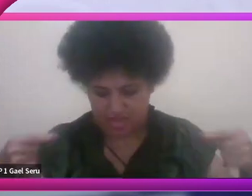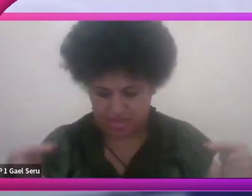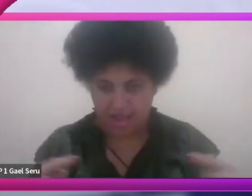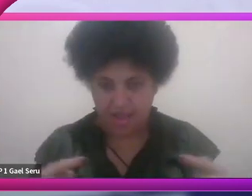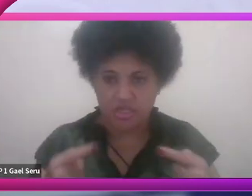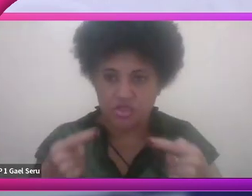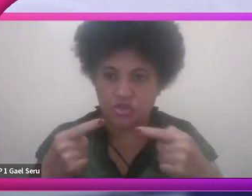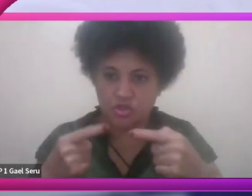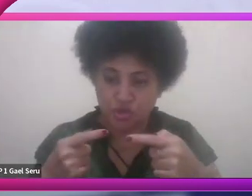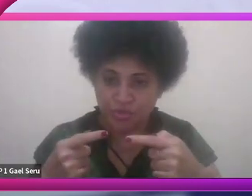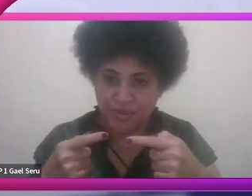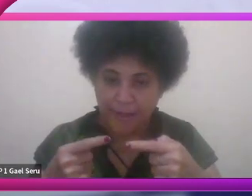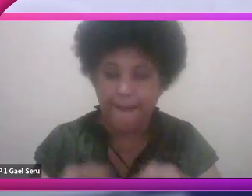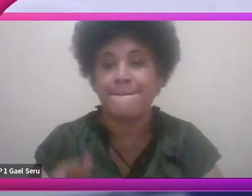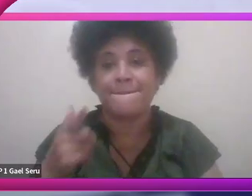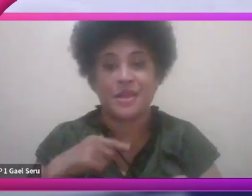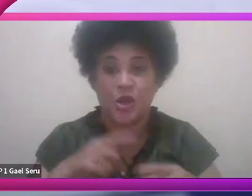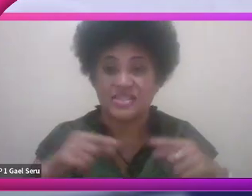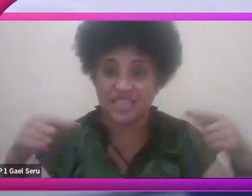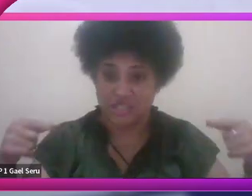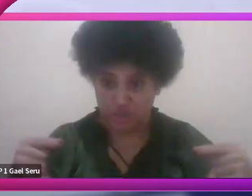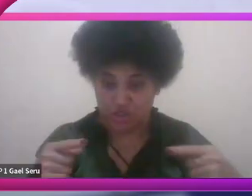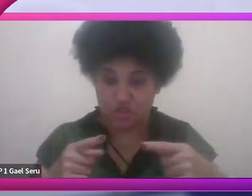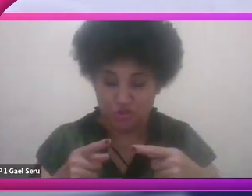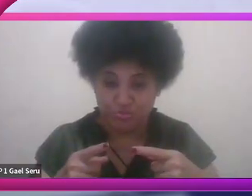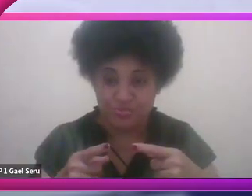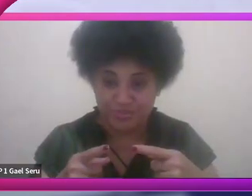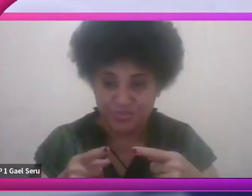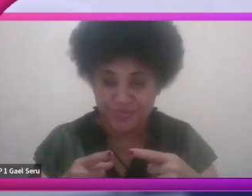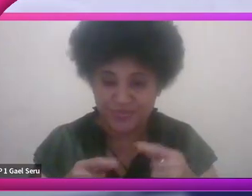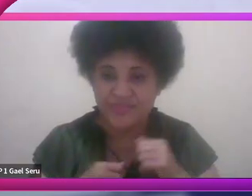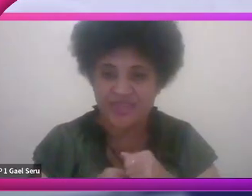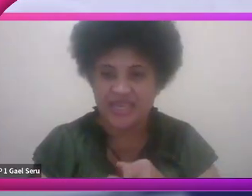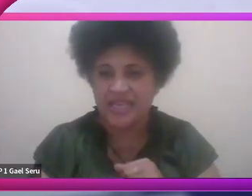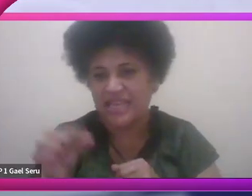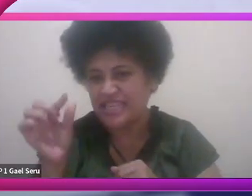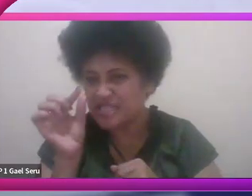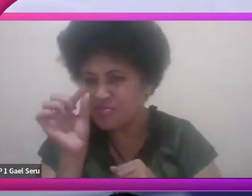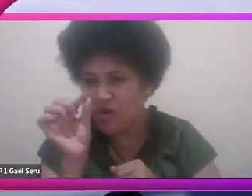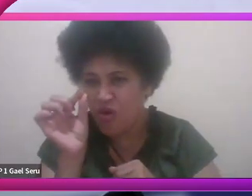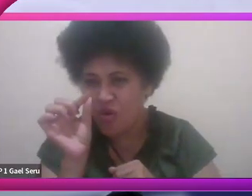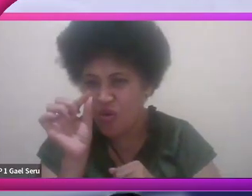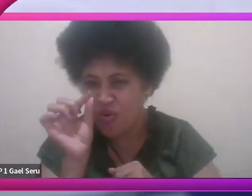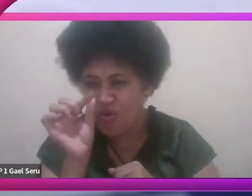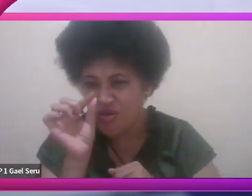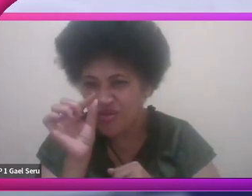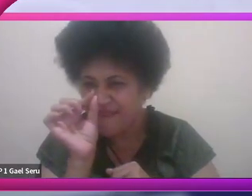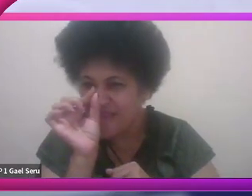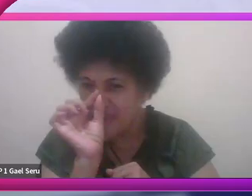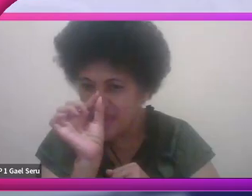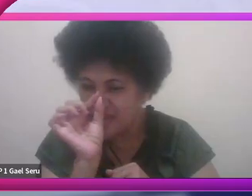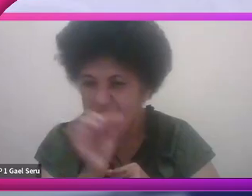in the tube, because the tube is a size of, I think, very small, it's very